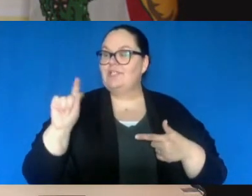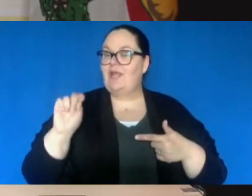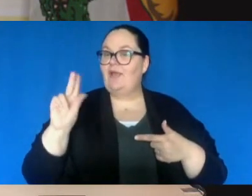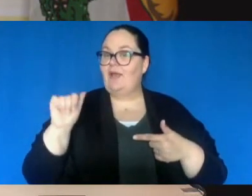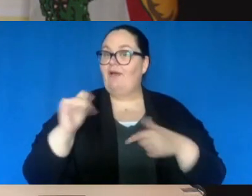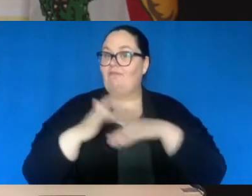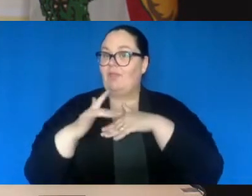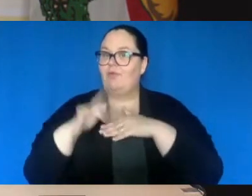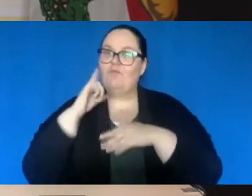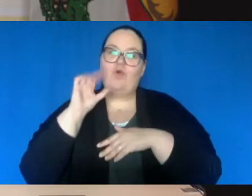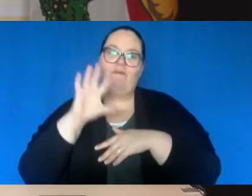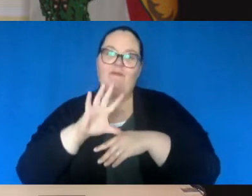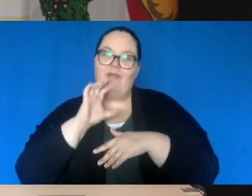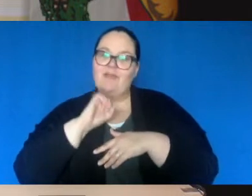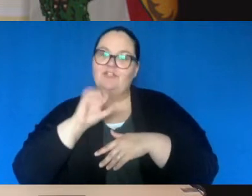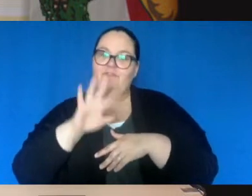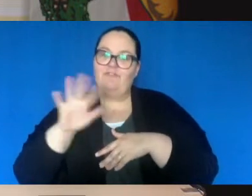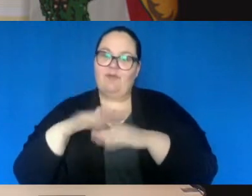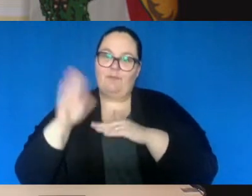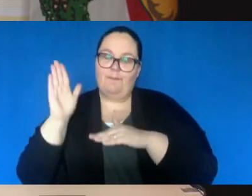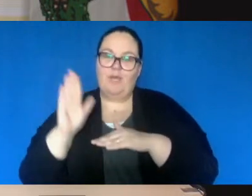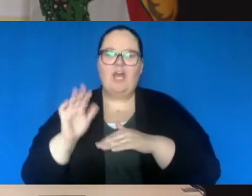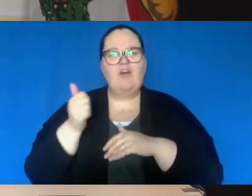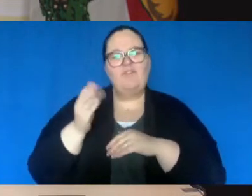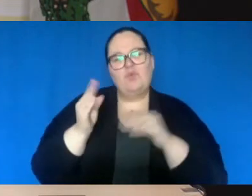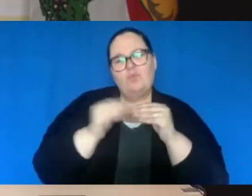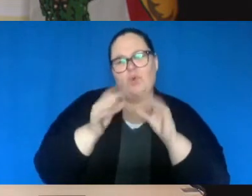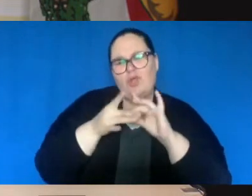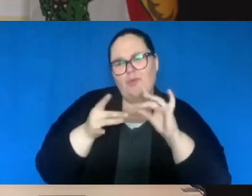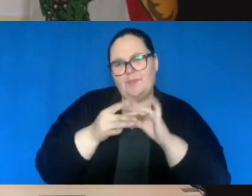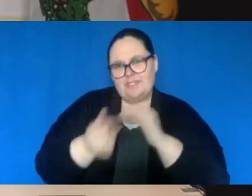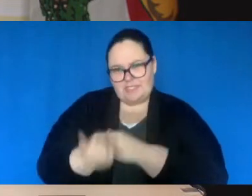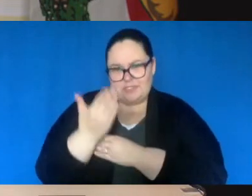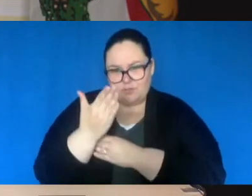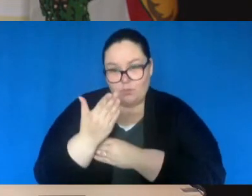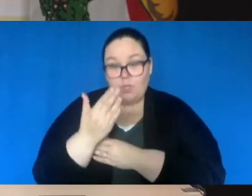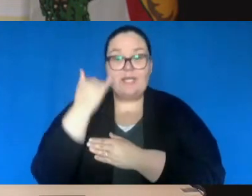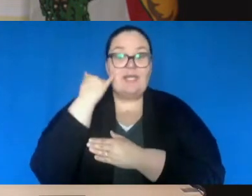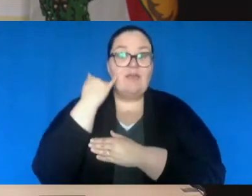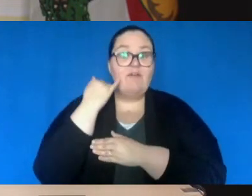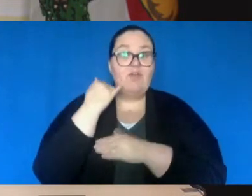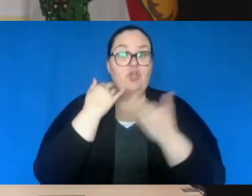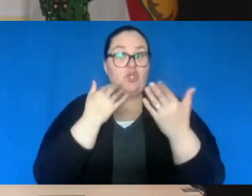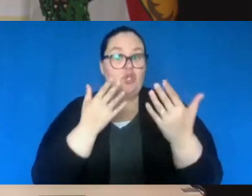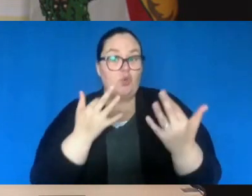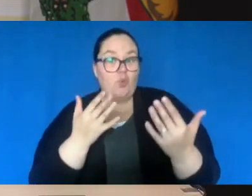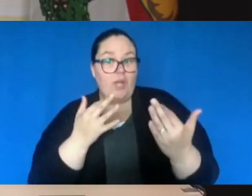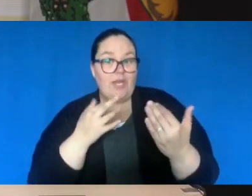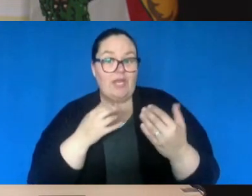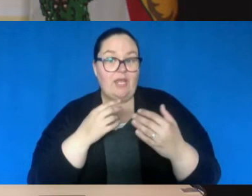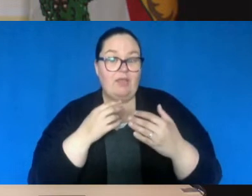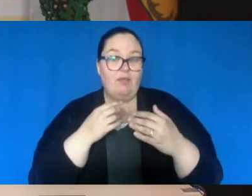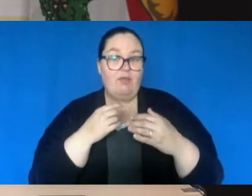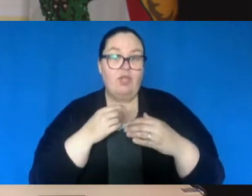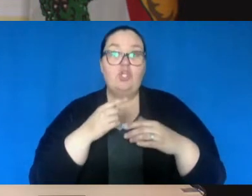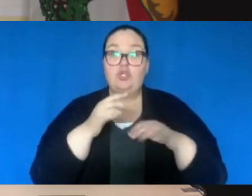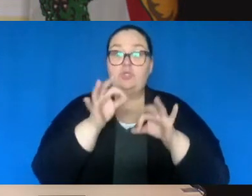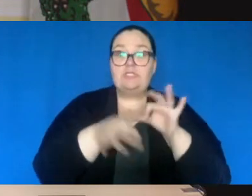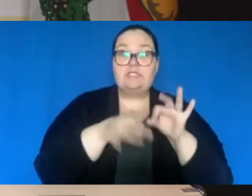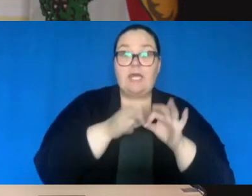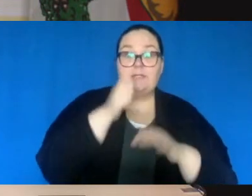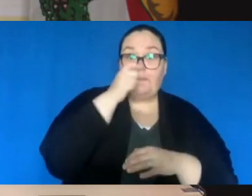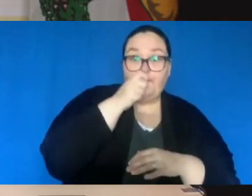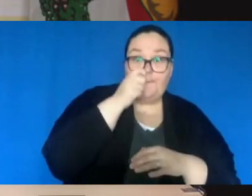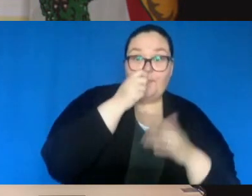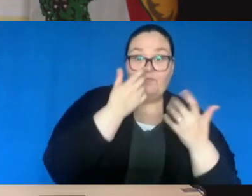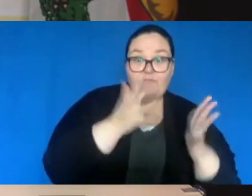to make a couple other comments this morning, just reminding people who need COVID test results if you are having to travel for essential